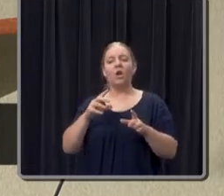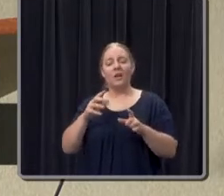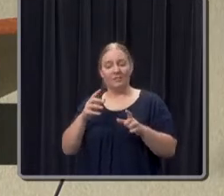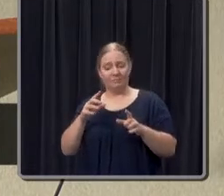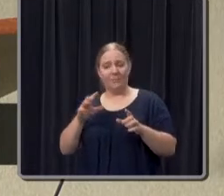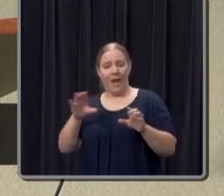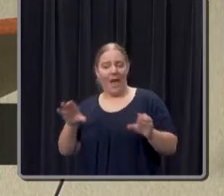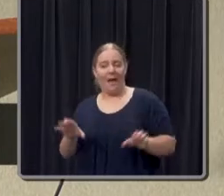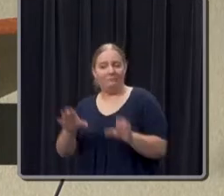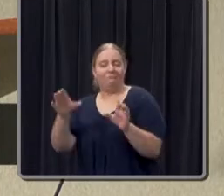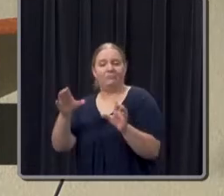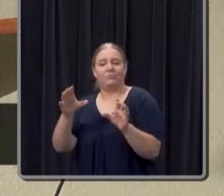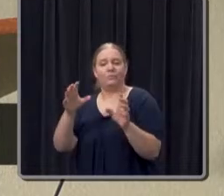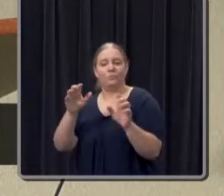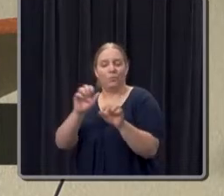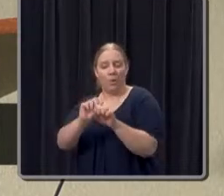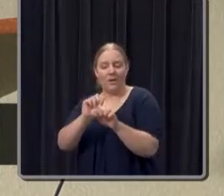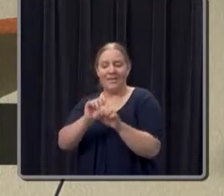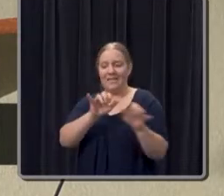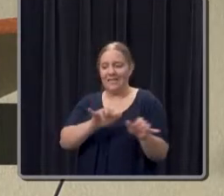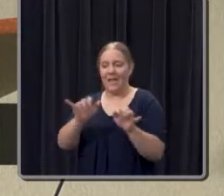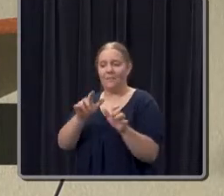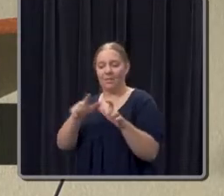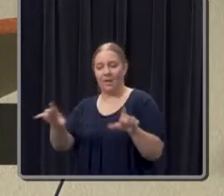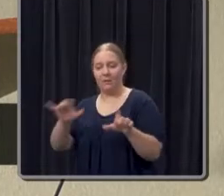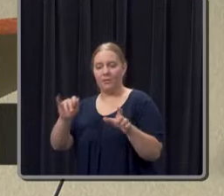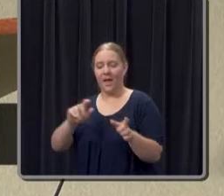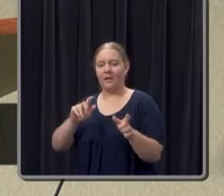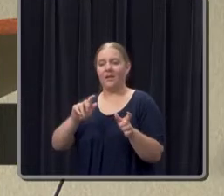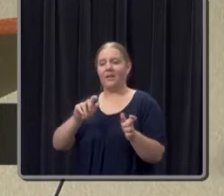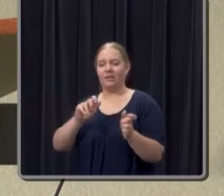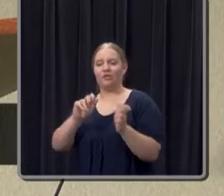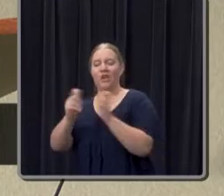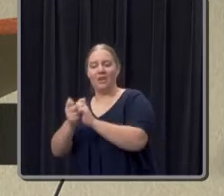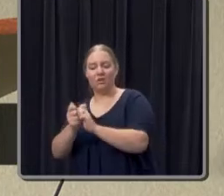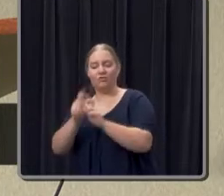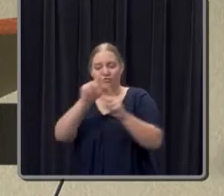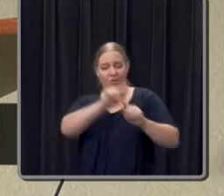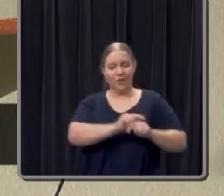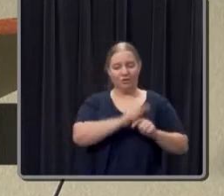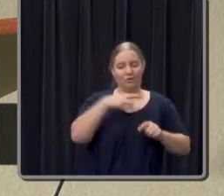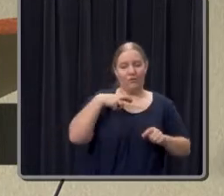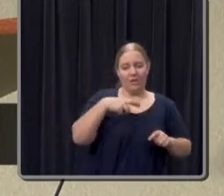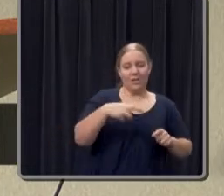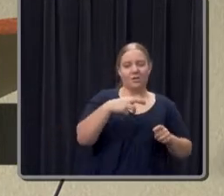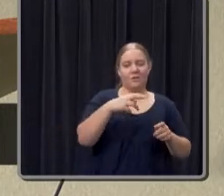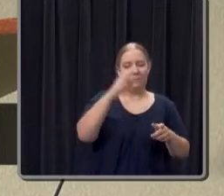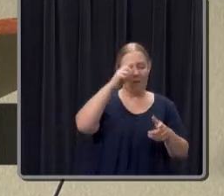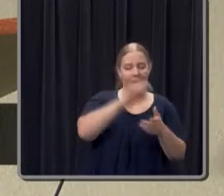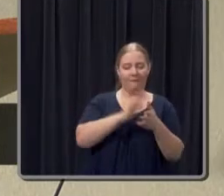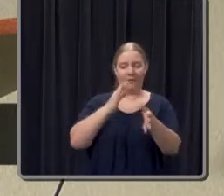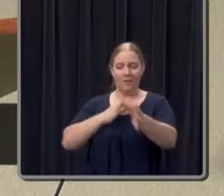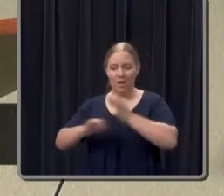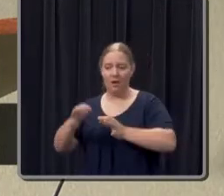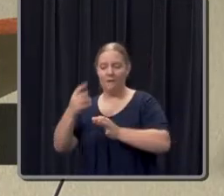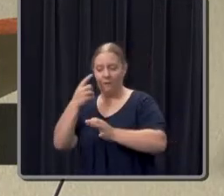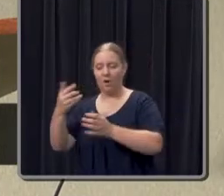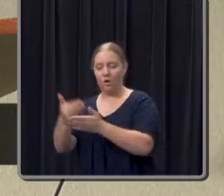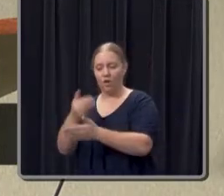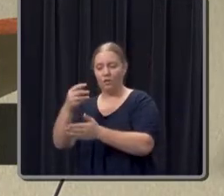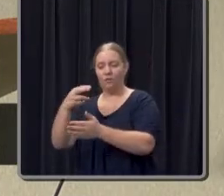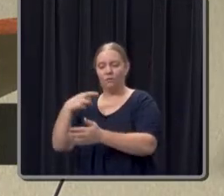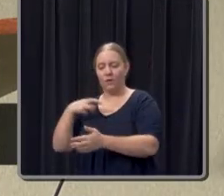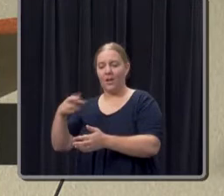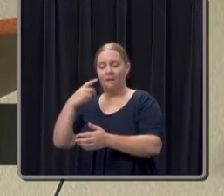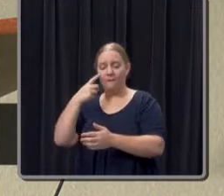activism. The same language that subverts traditional religious belief for a new religious belief that one can change your gender,